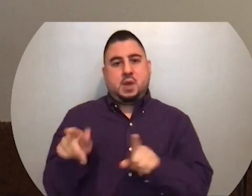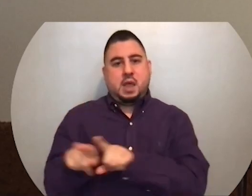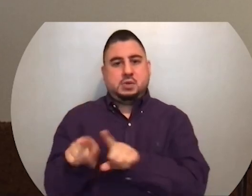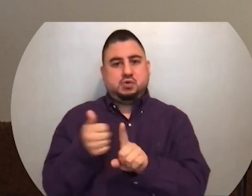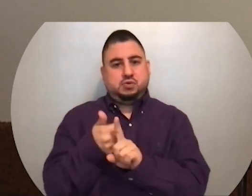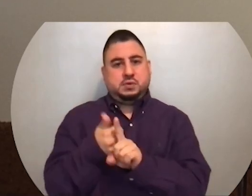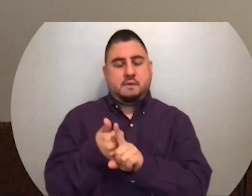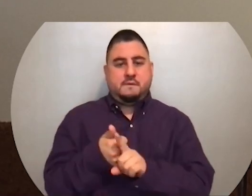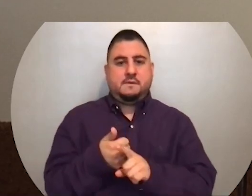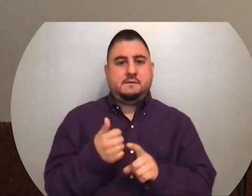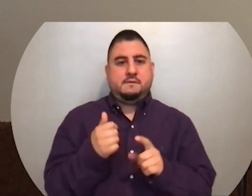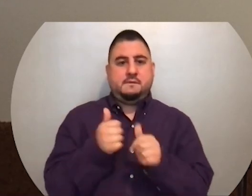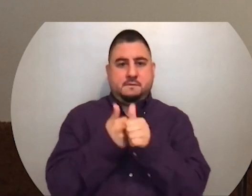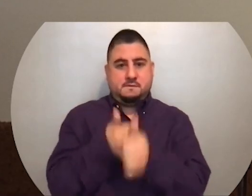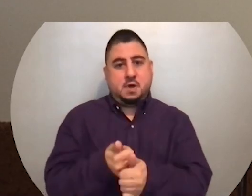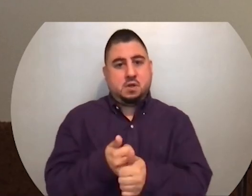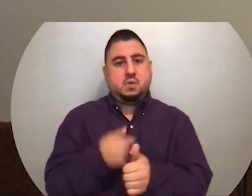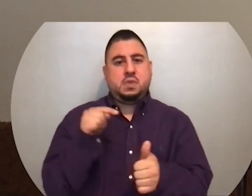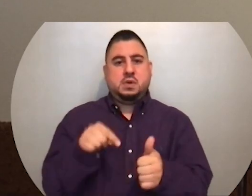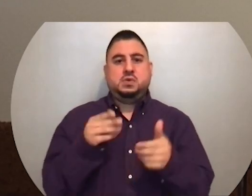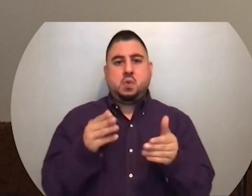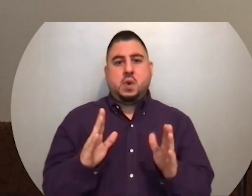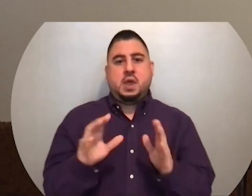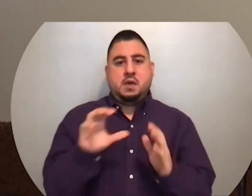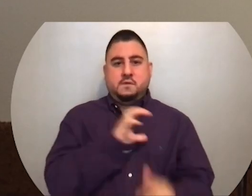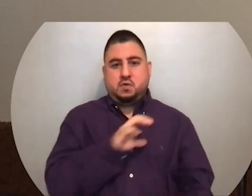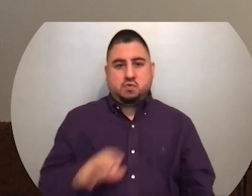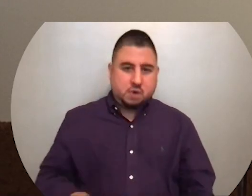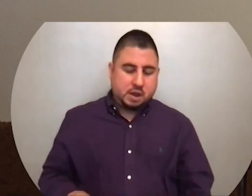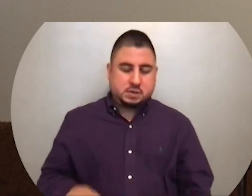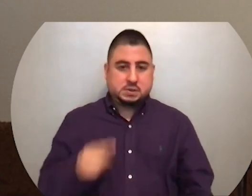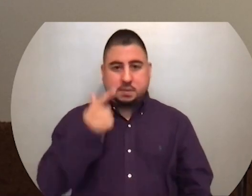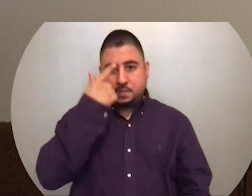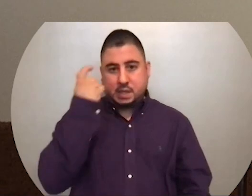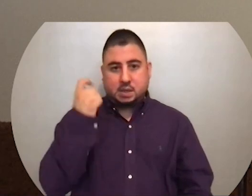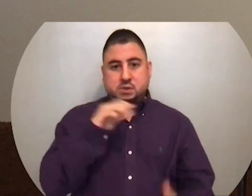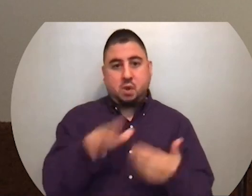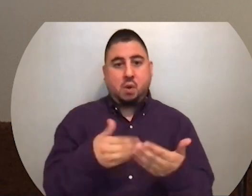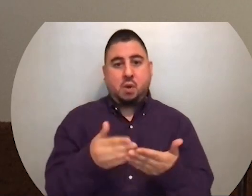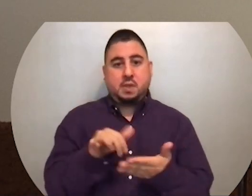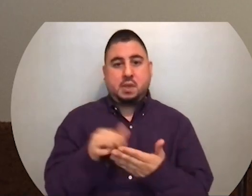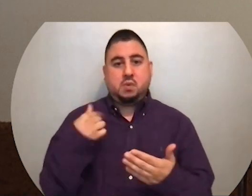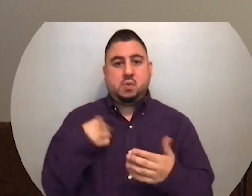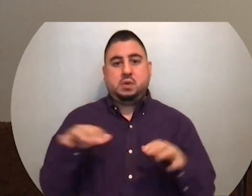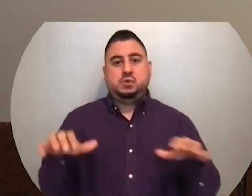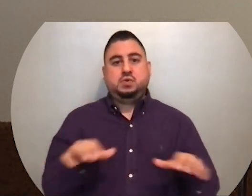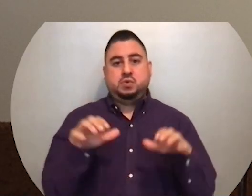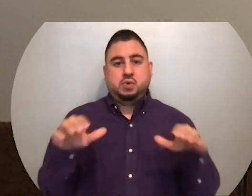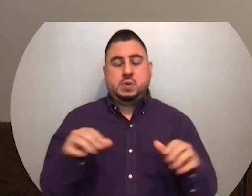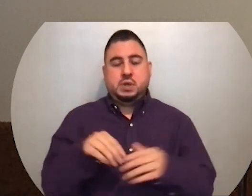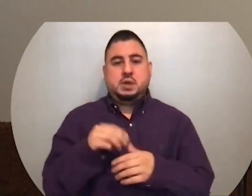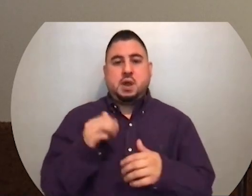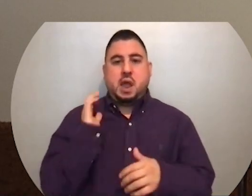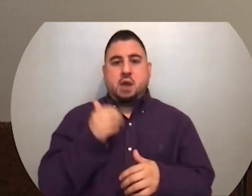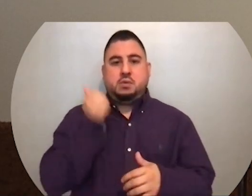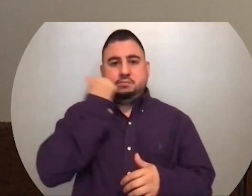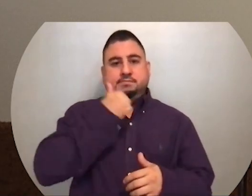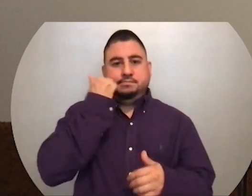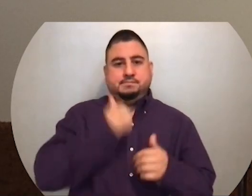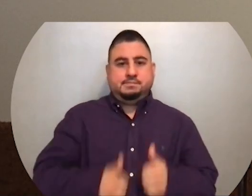yourself. Follow this way of Christ. Because all that we do in our